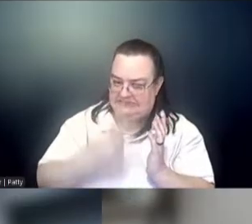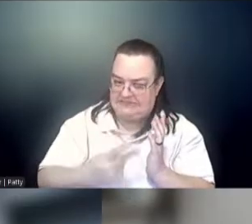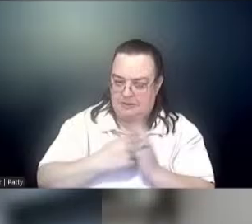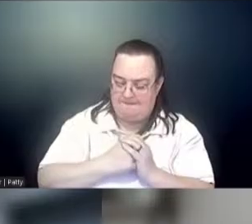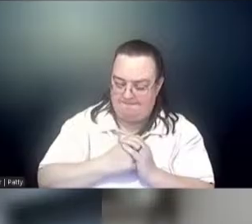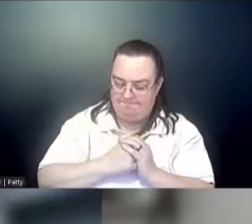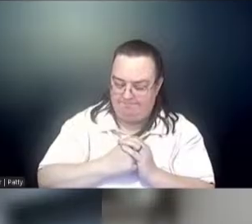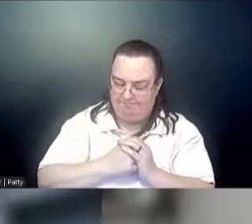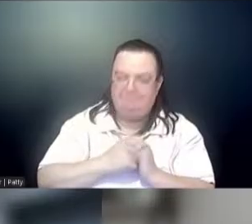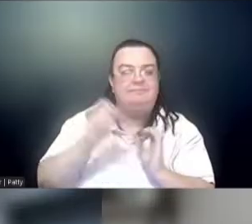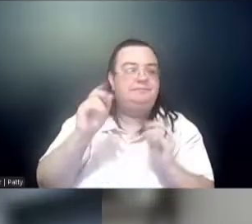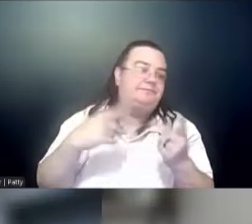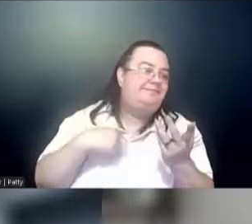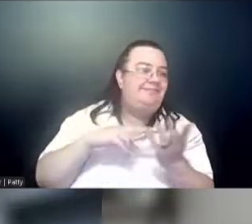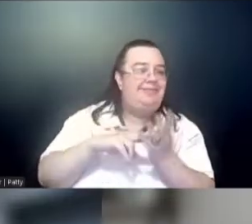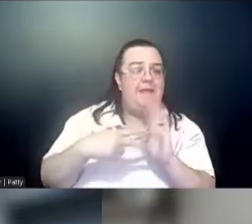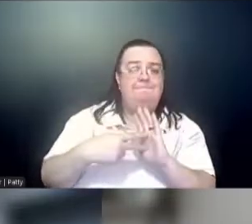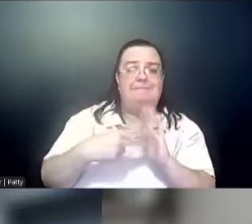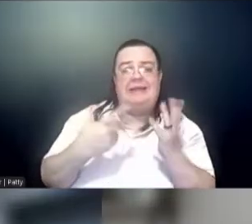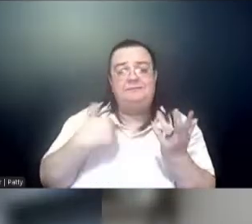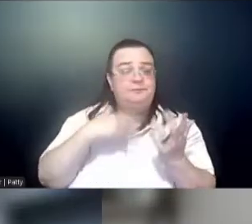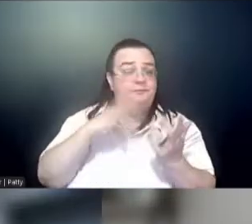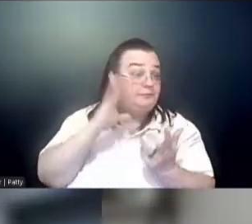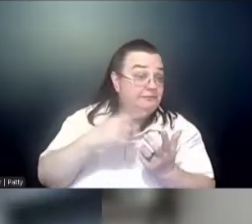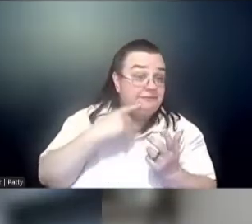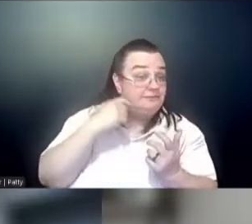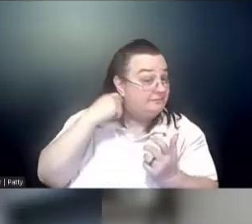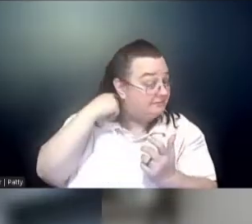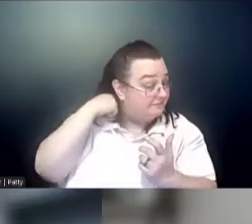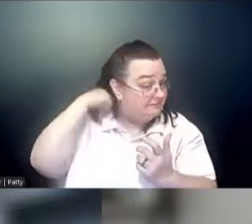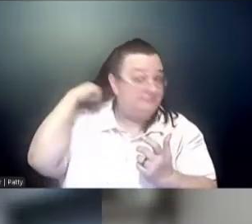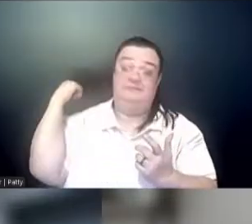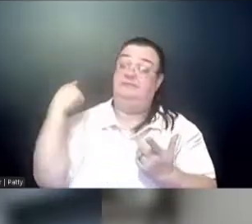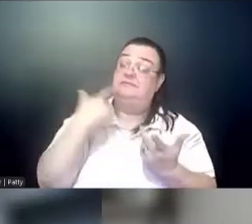Okay. Yeah, I mean, I would just say generally that's great.